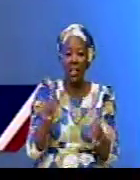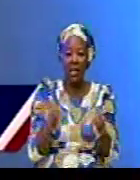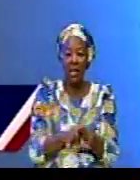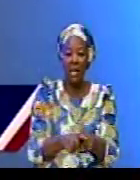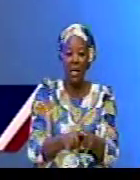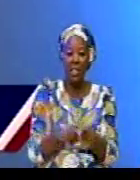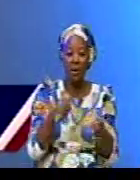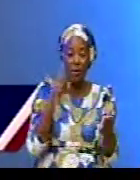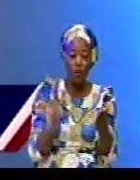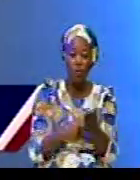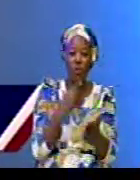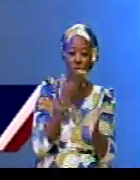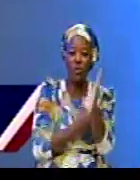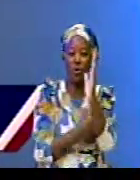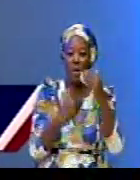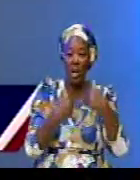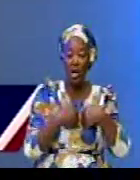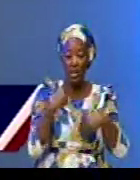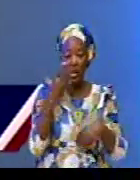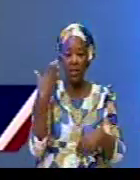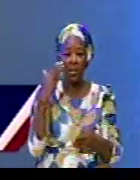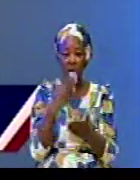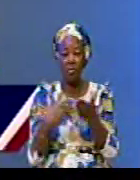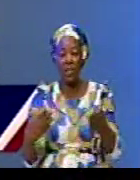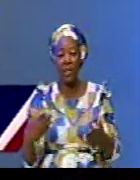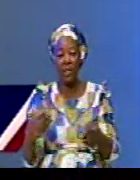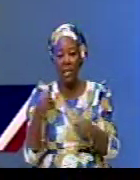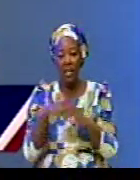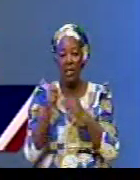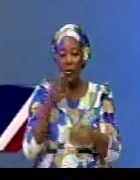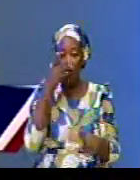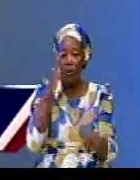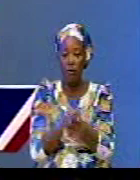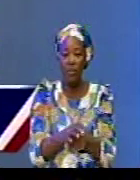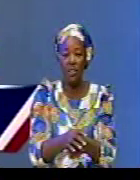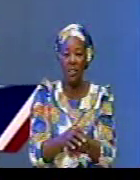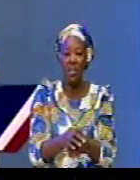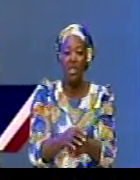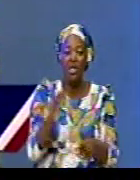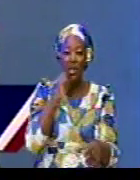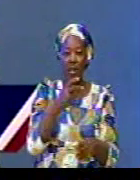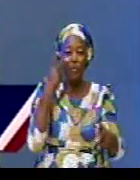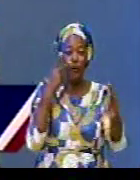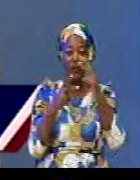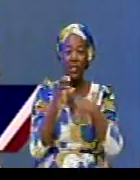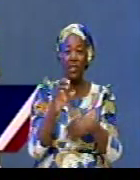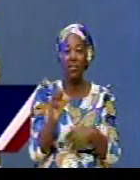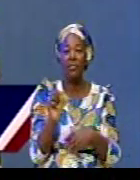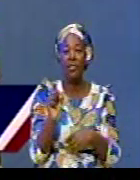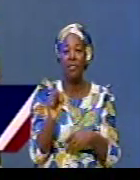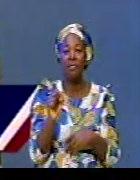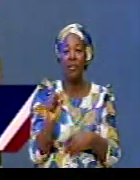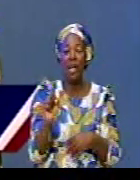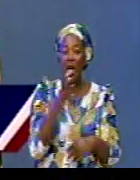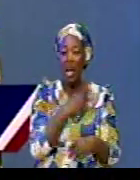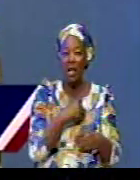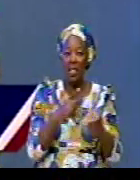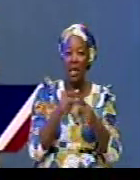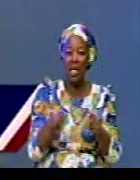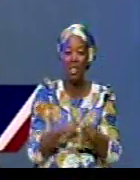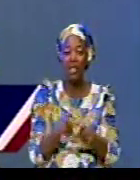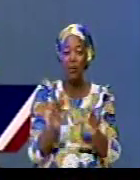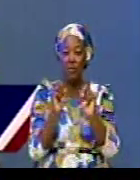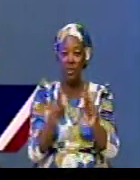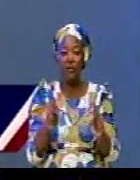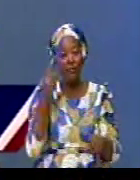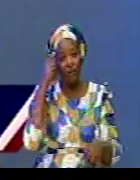It's like a decree. Once God has said something in a promise, in